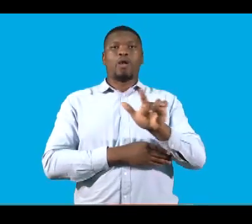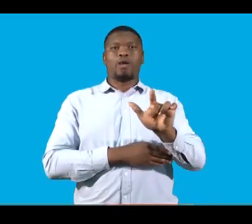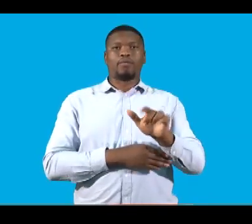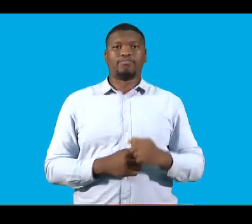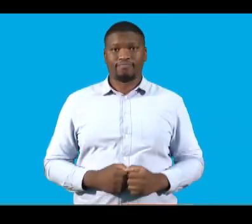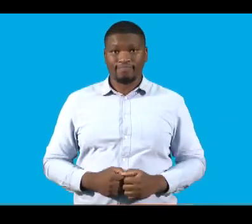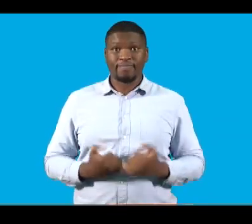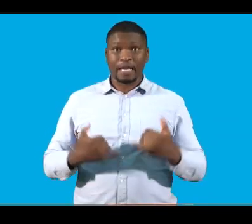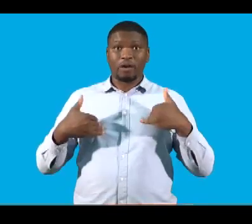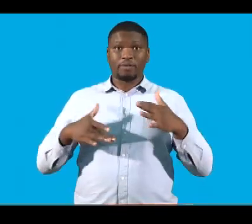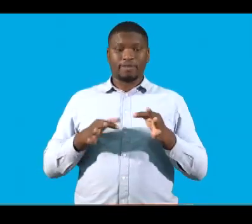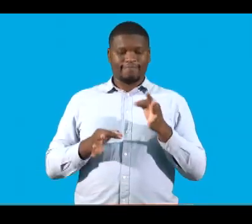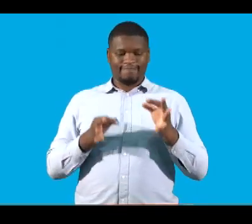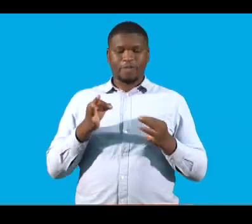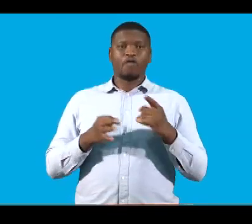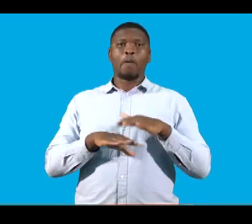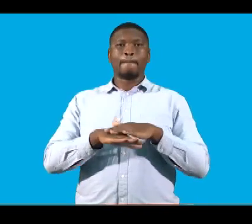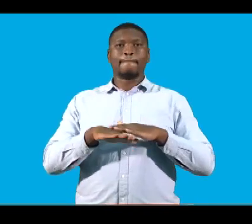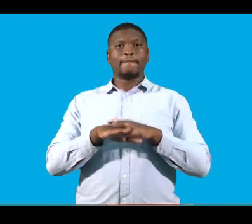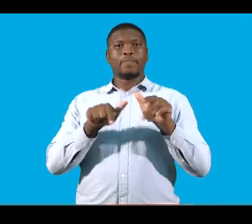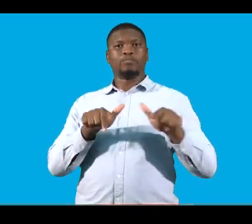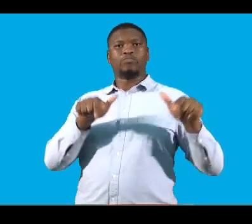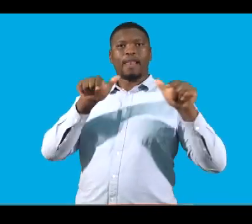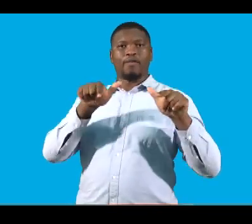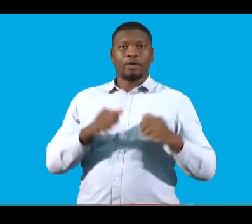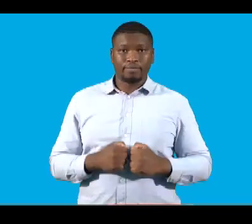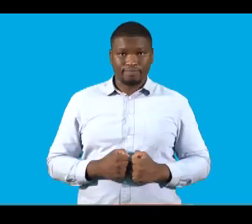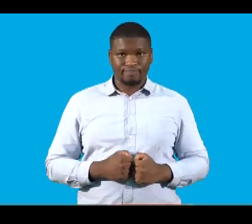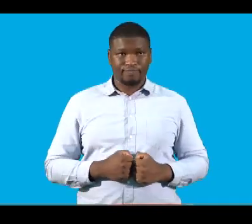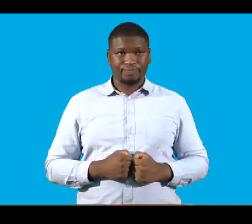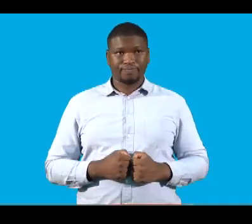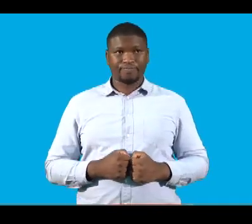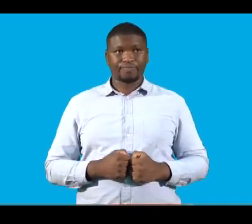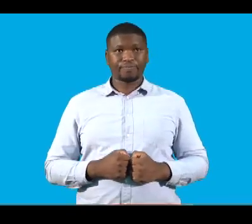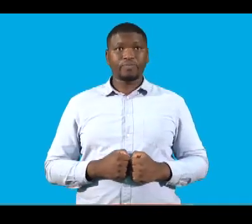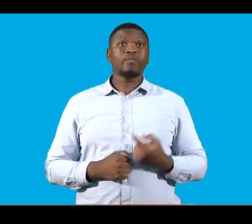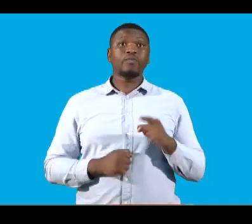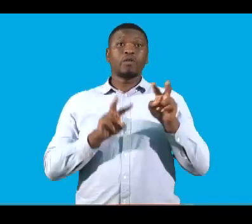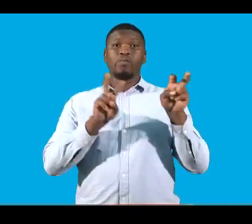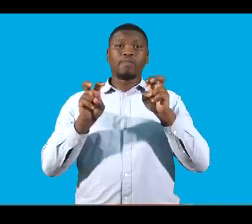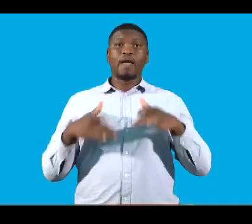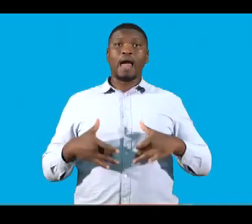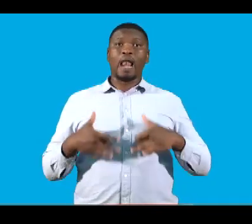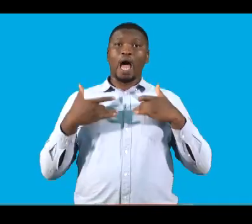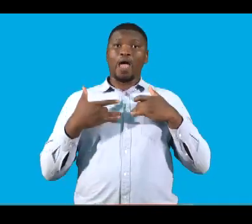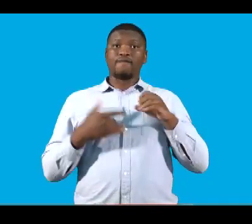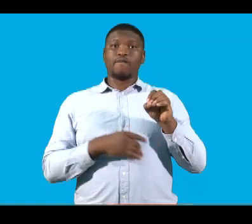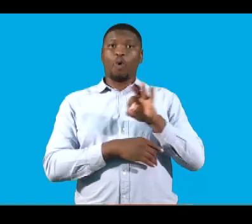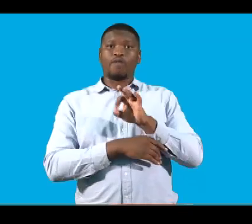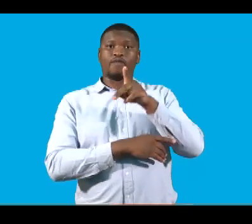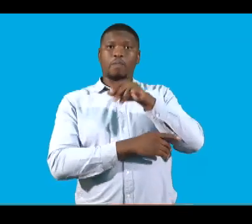start analyzing these novels on a basic level. So for Life of Pi, the setting